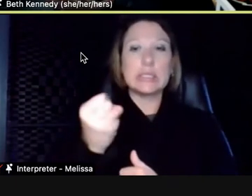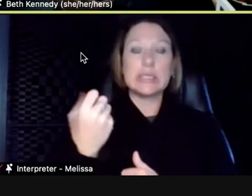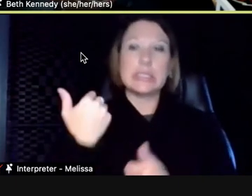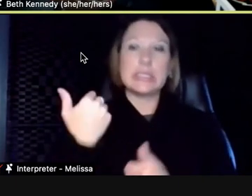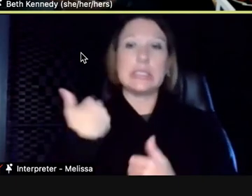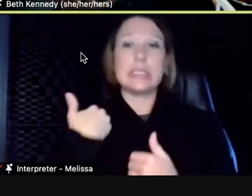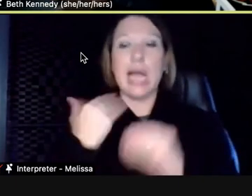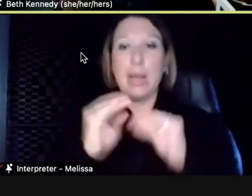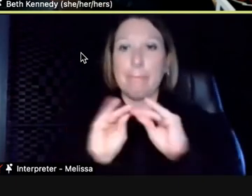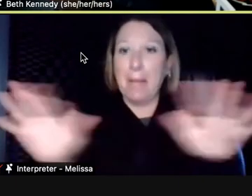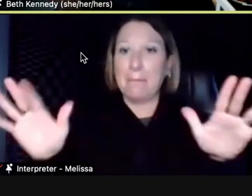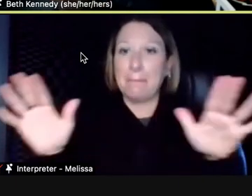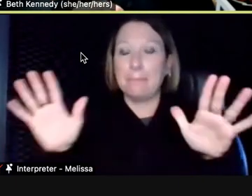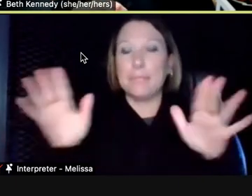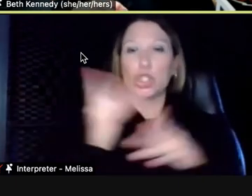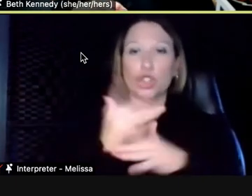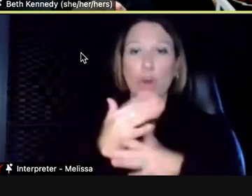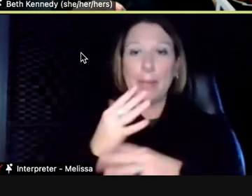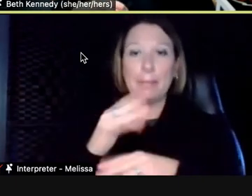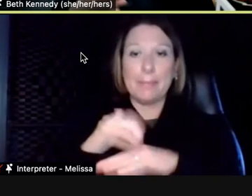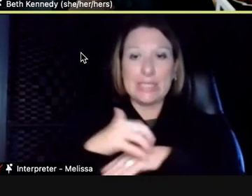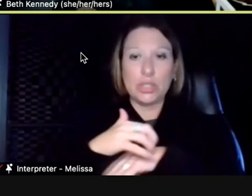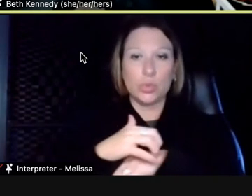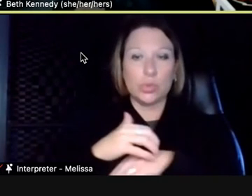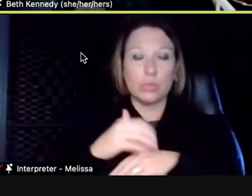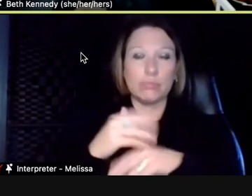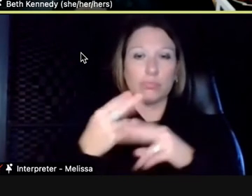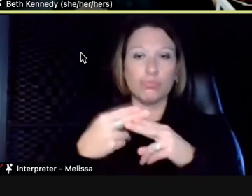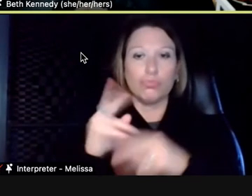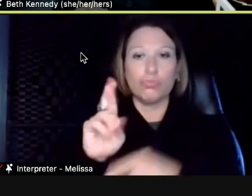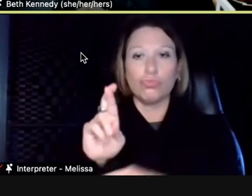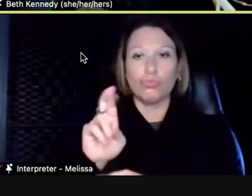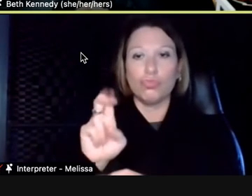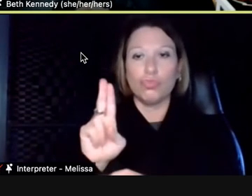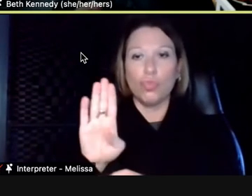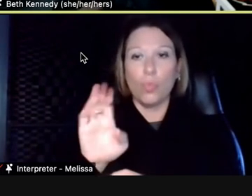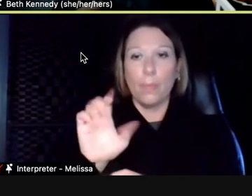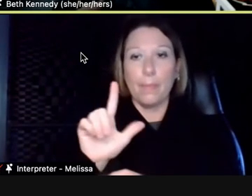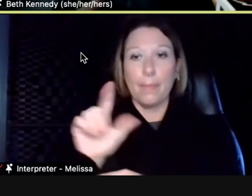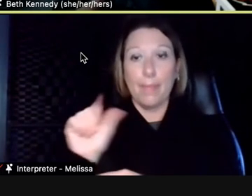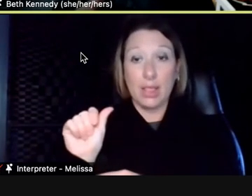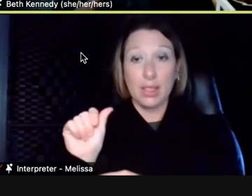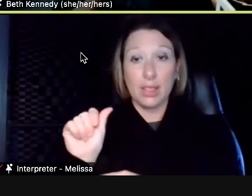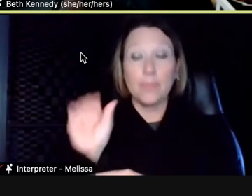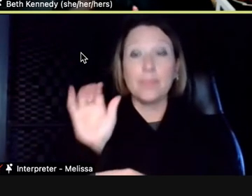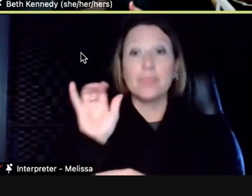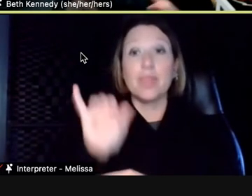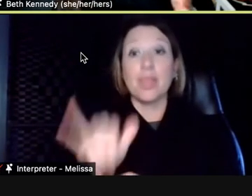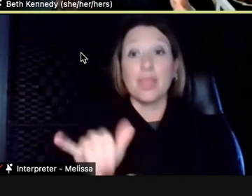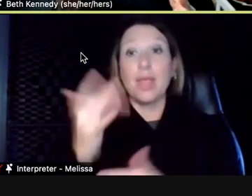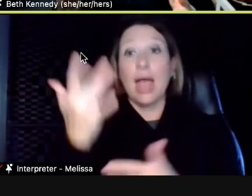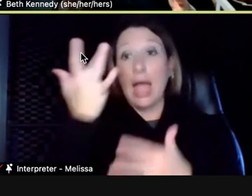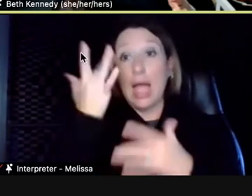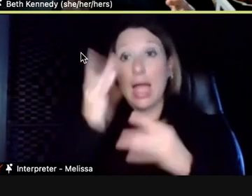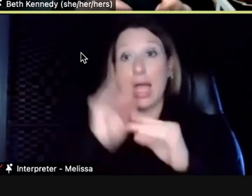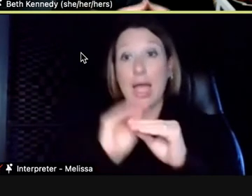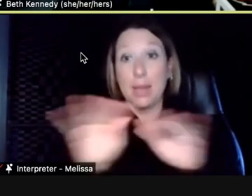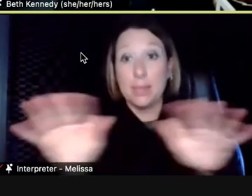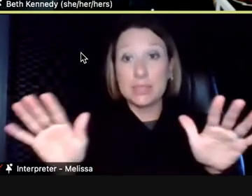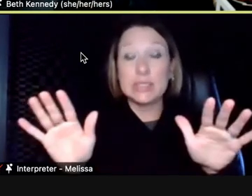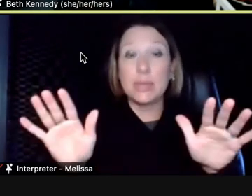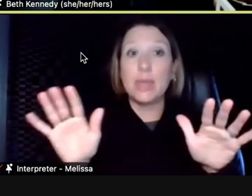with German measles, rubella. And the rubella epidemic is really what, all of a sudden,